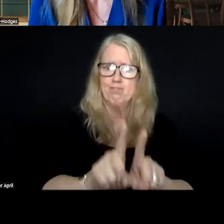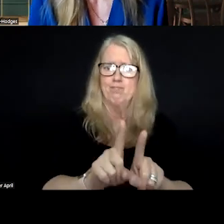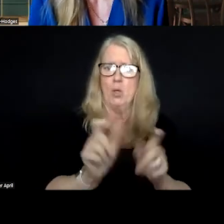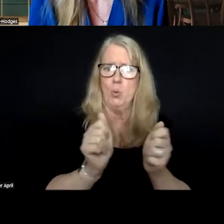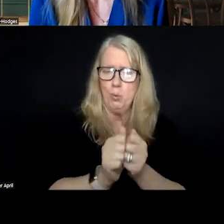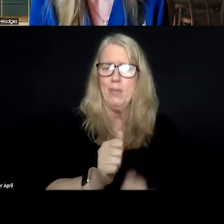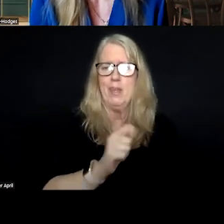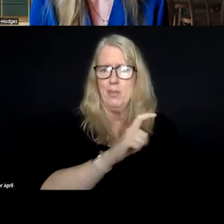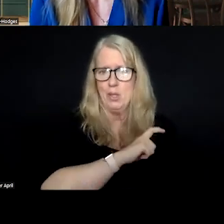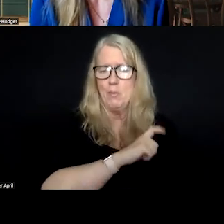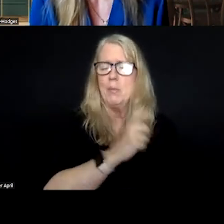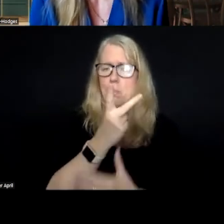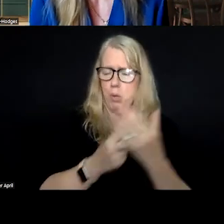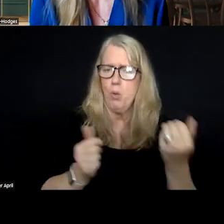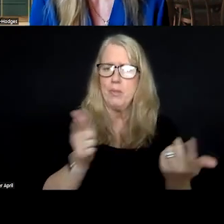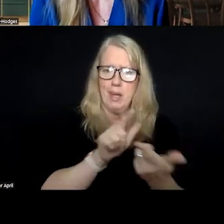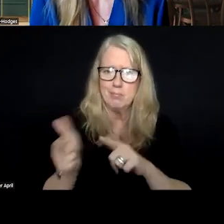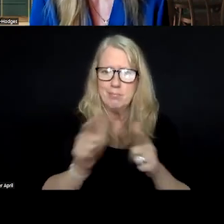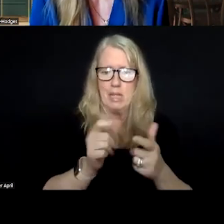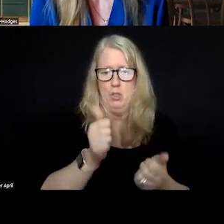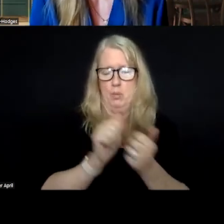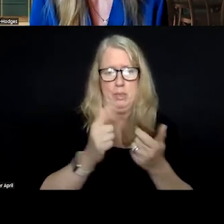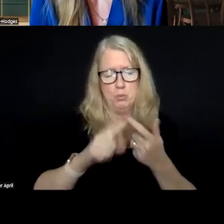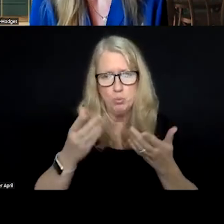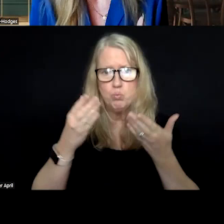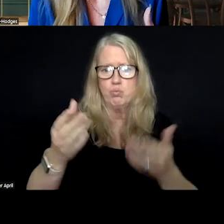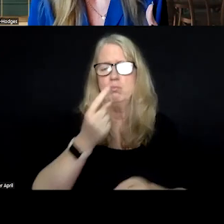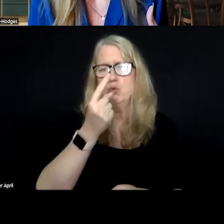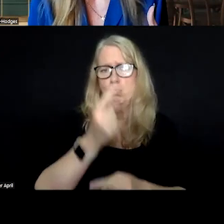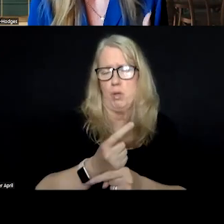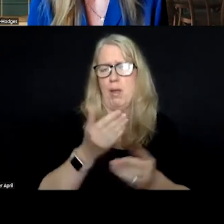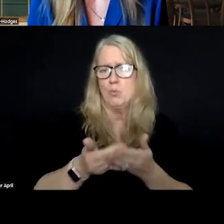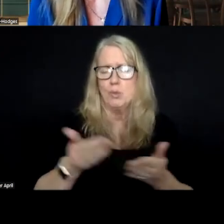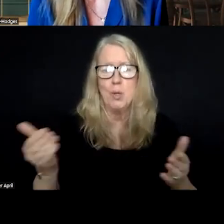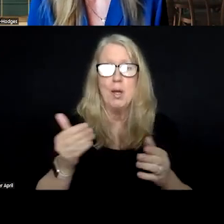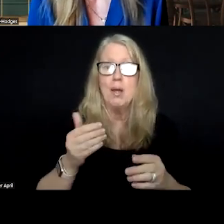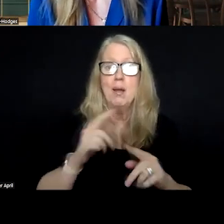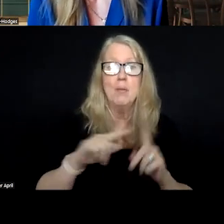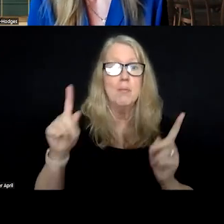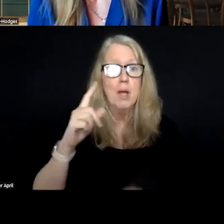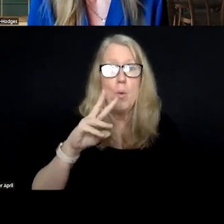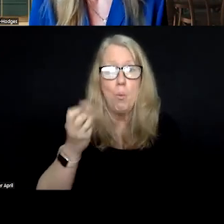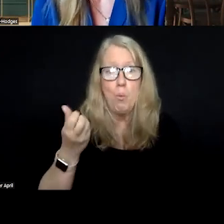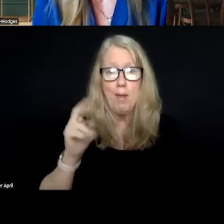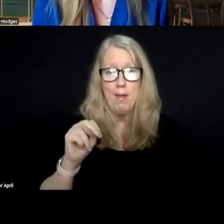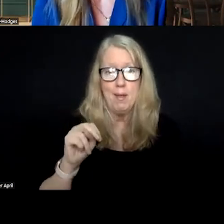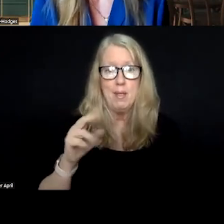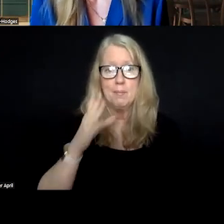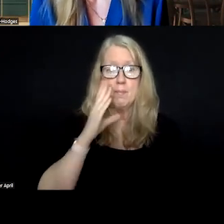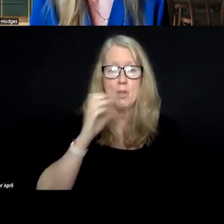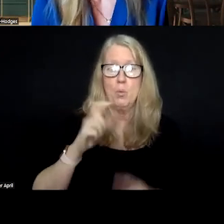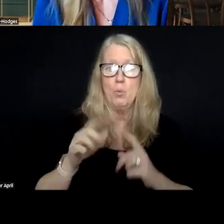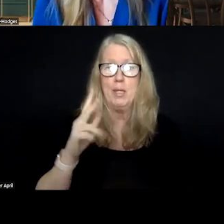that they can tag team and get that person to the right resources. But when we have mobile